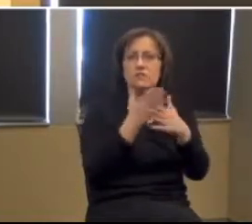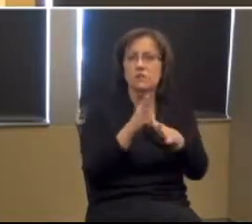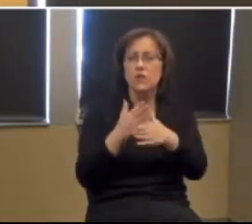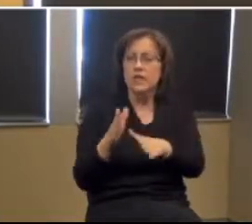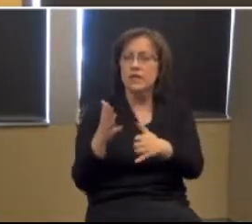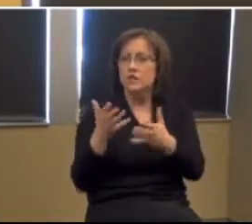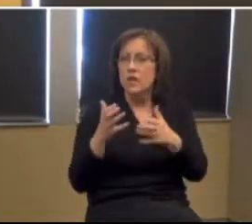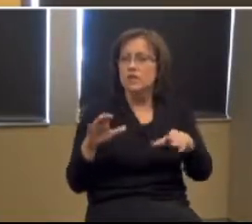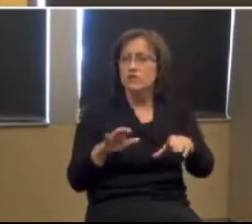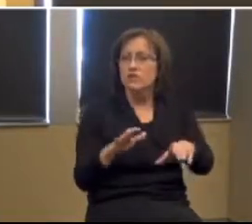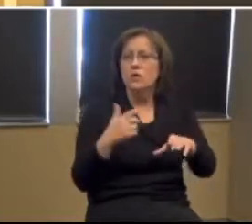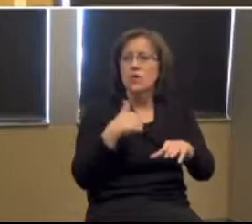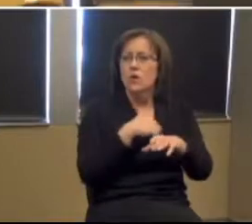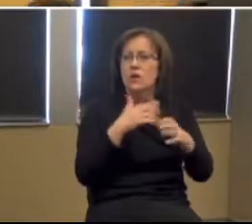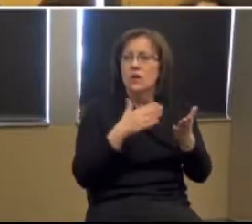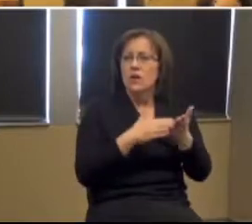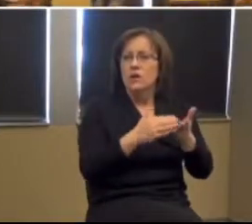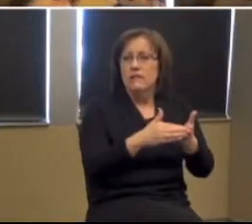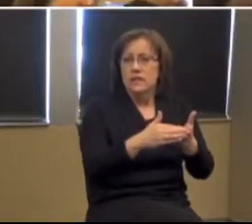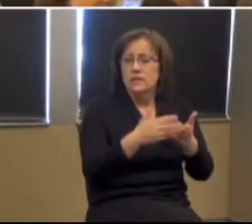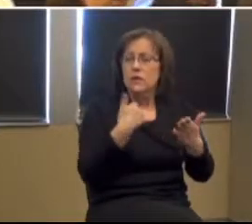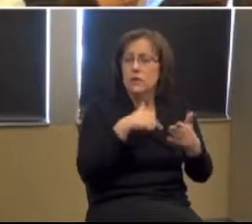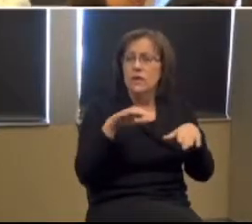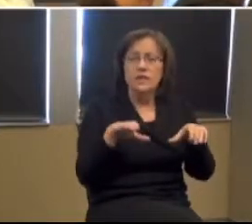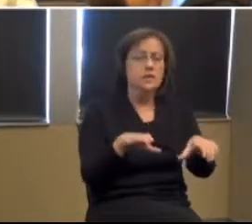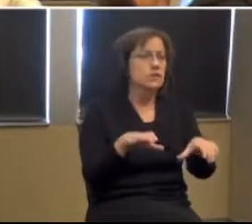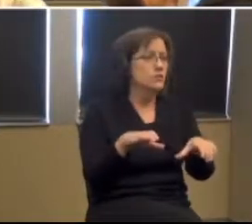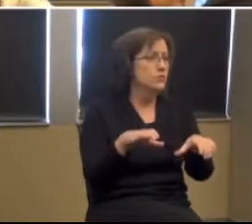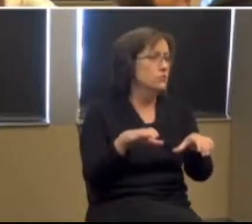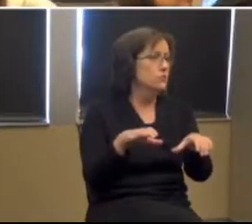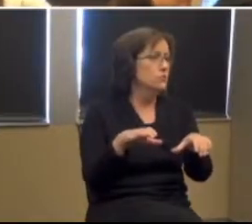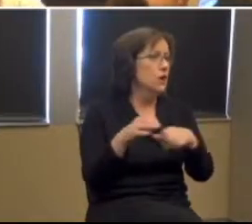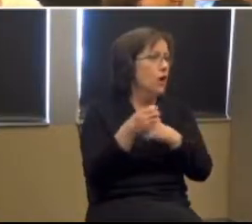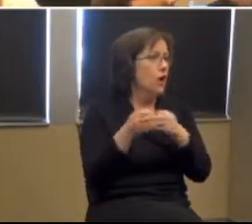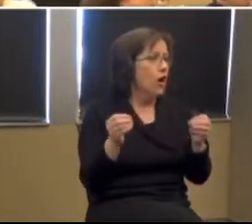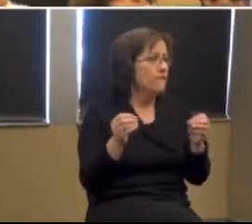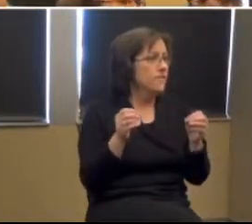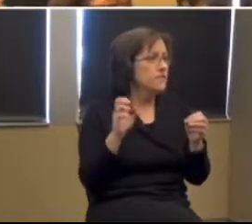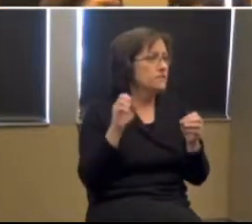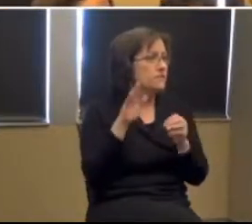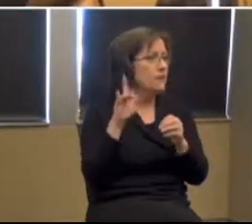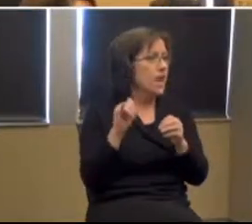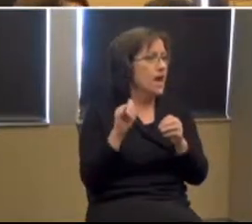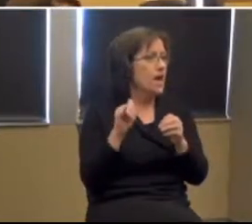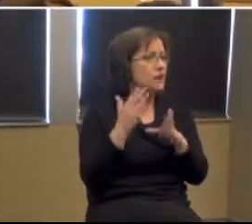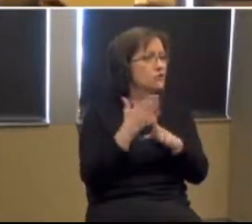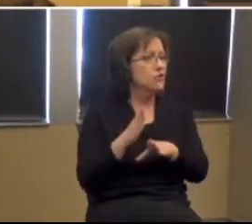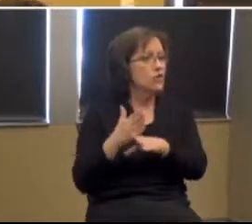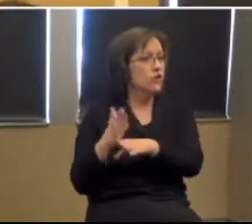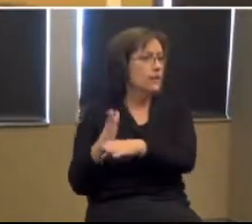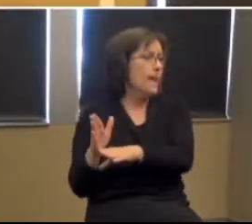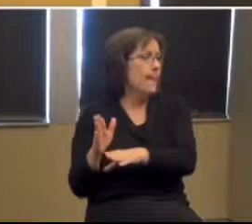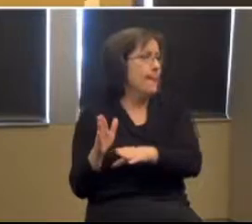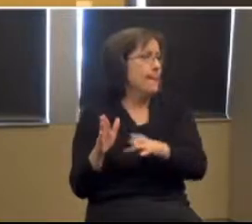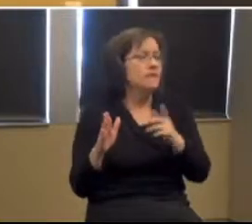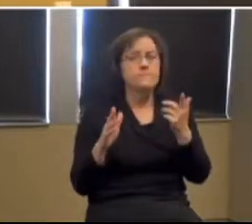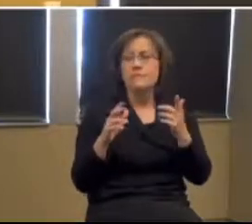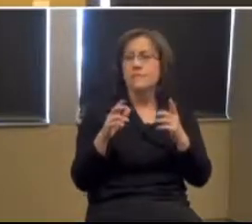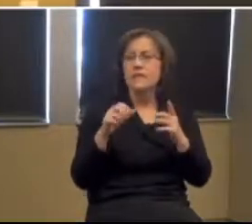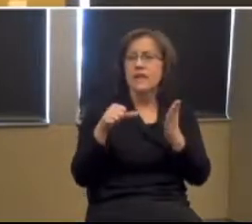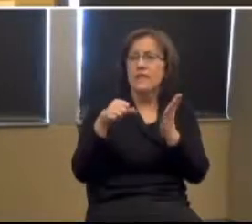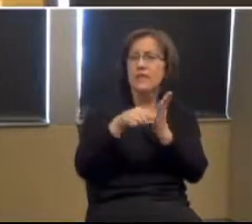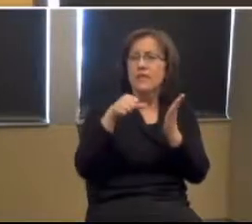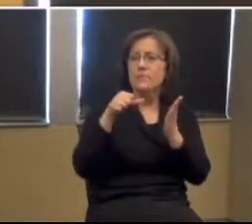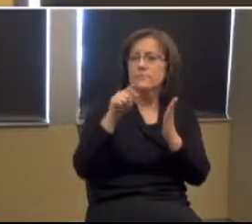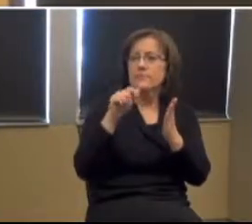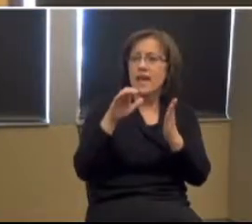do oftentimes office supply sorting, so thumbtacks, paper